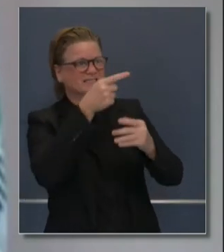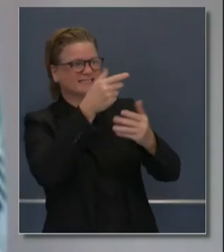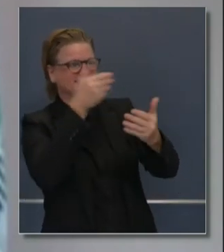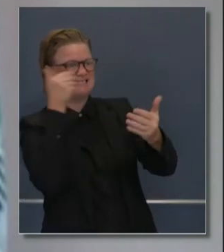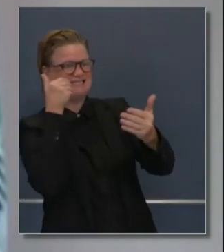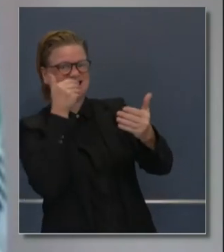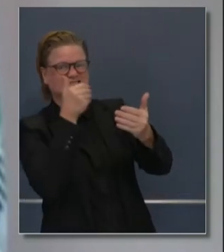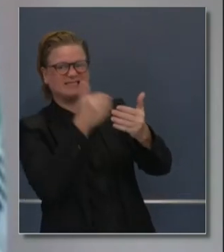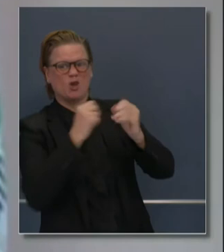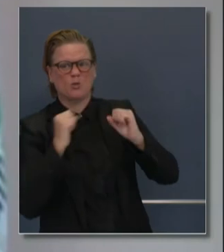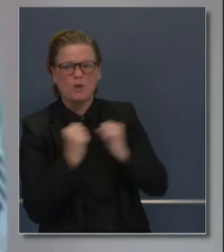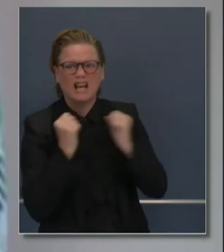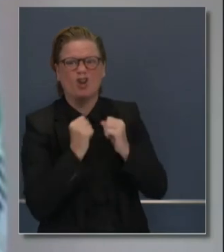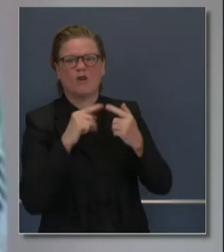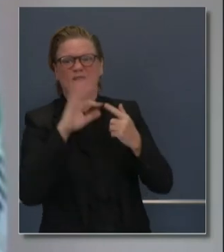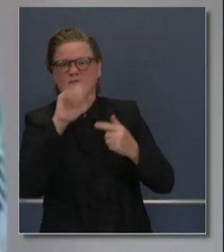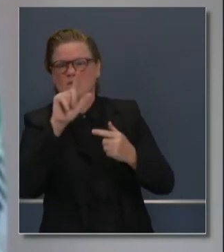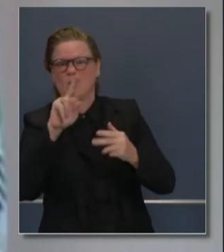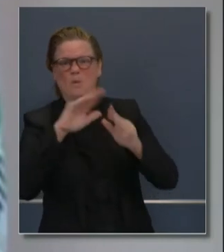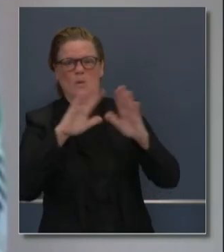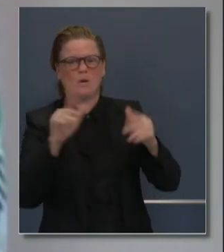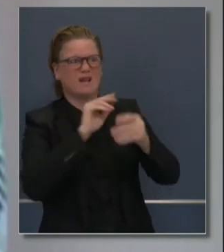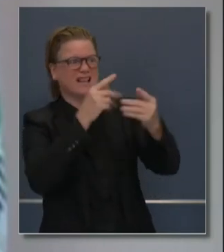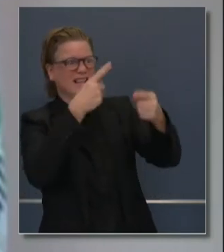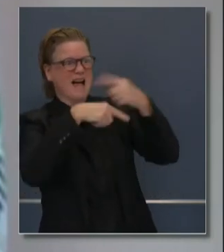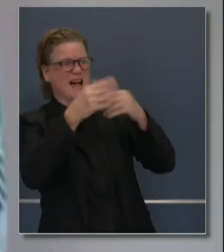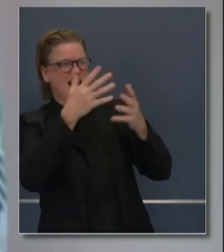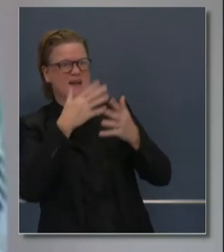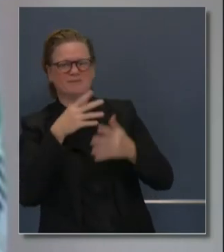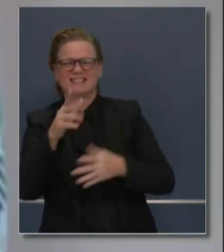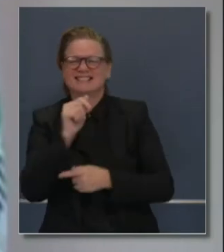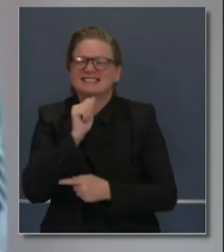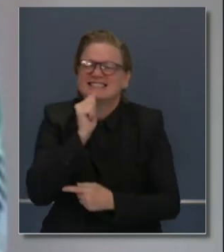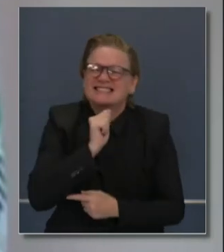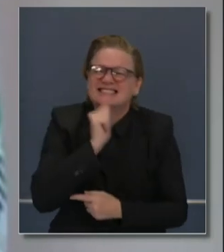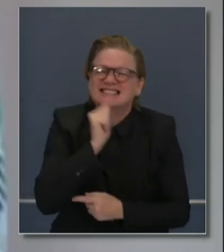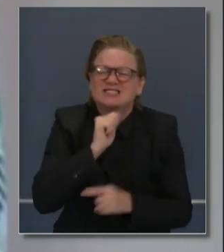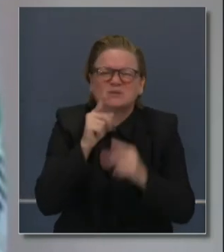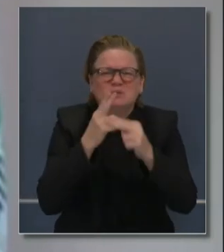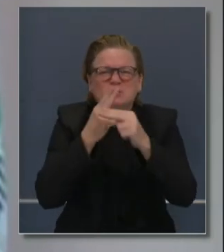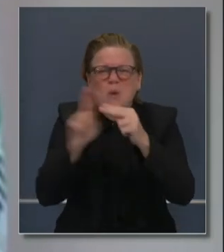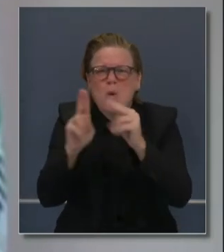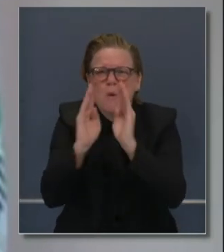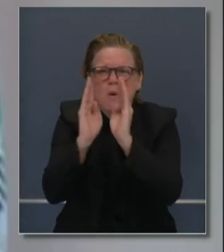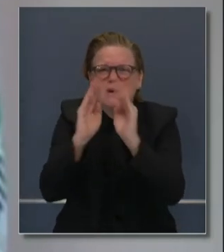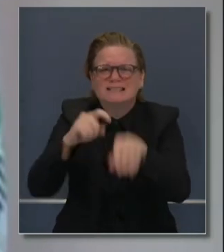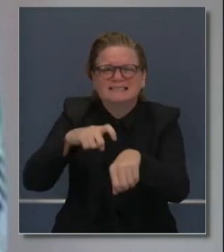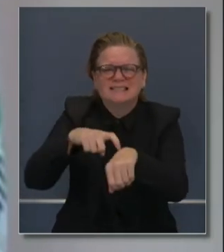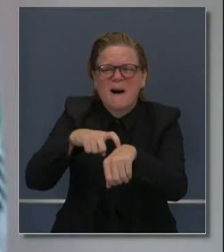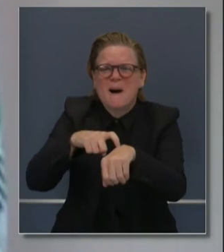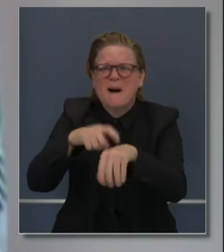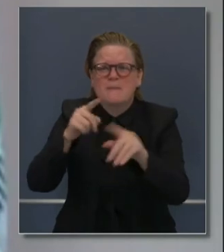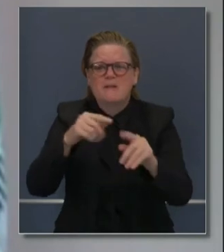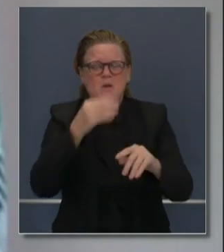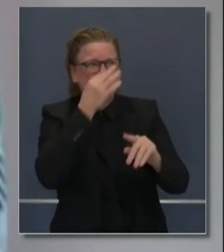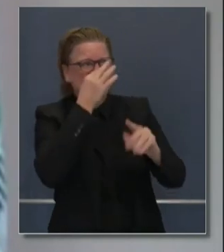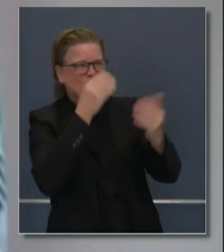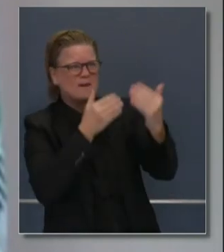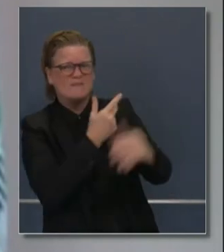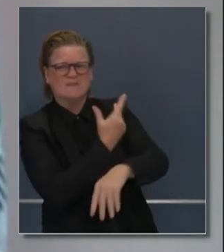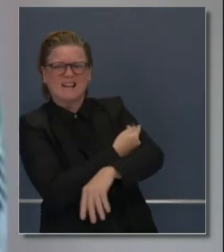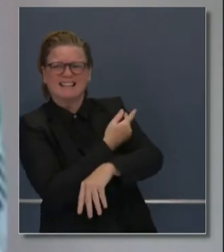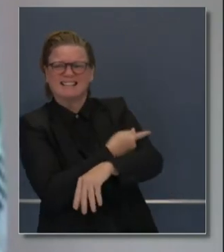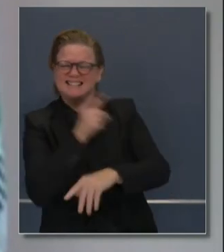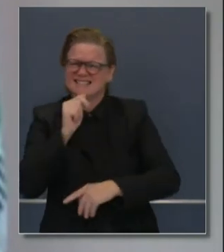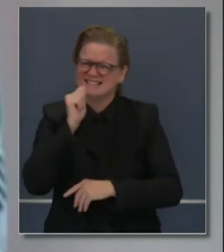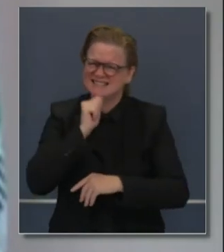is every activity a month ago, lower risk, this month, higher risk than ever before. And just to